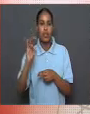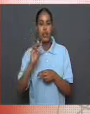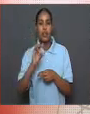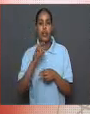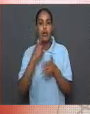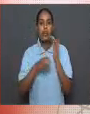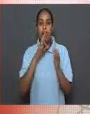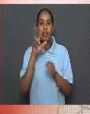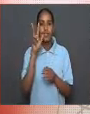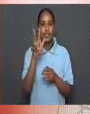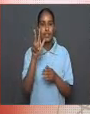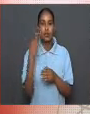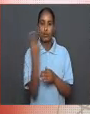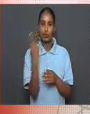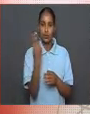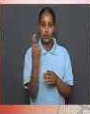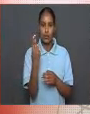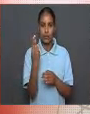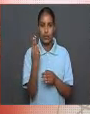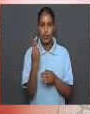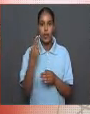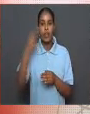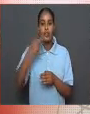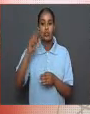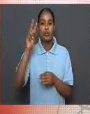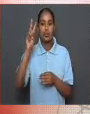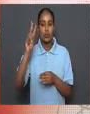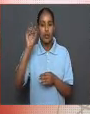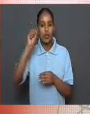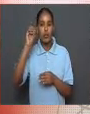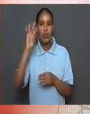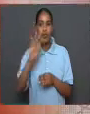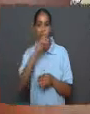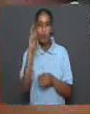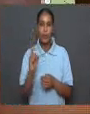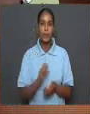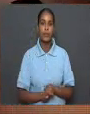What are 3 uses for sulfuric acid?